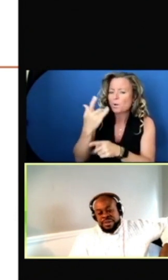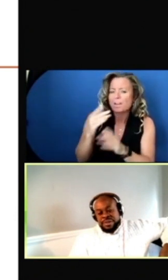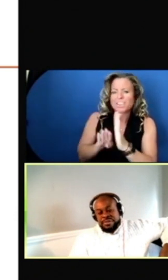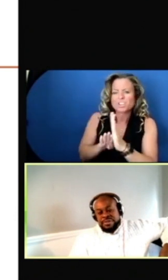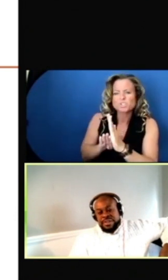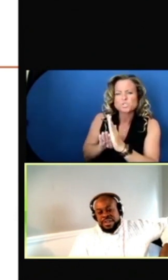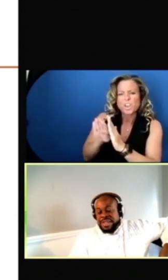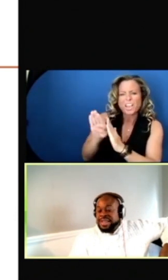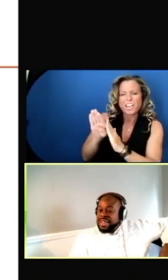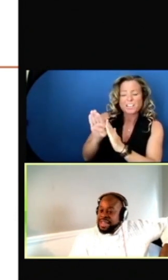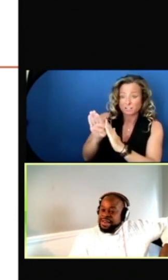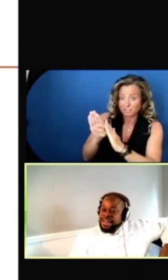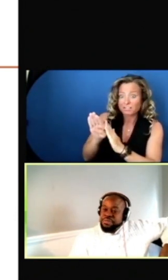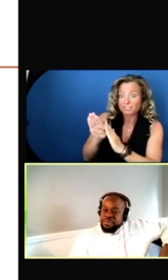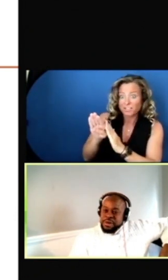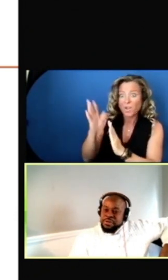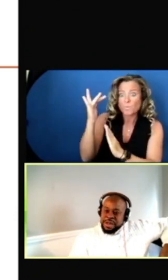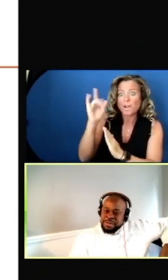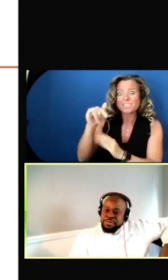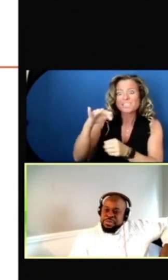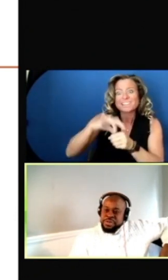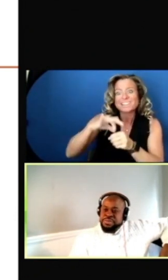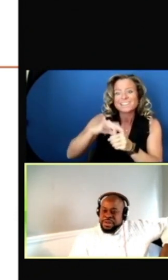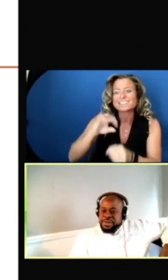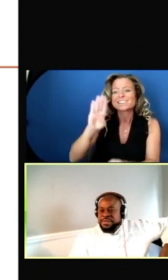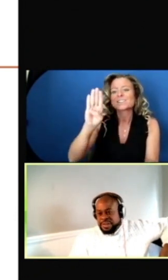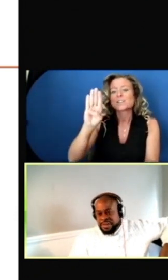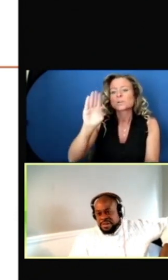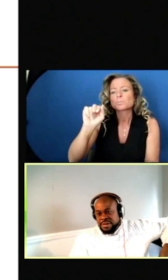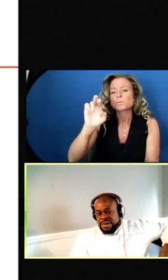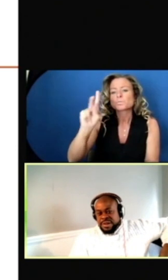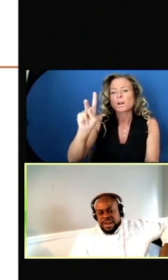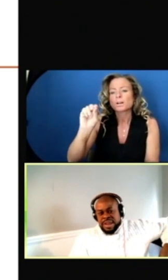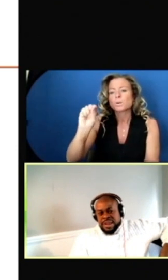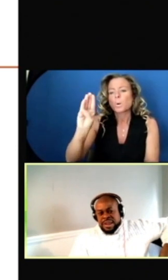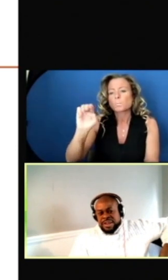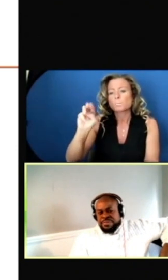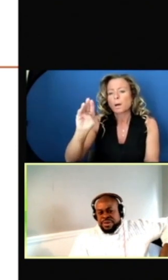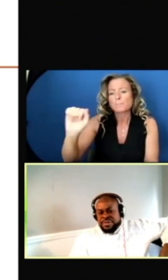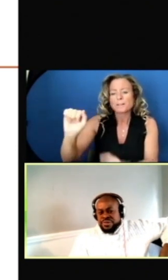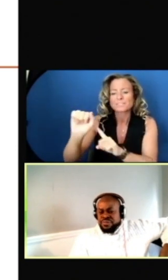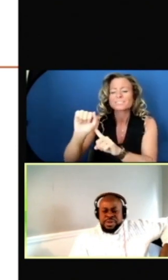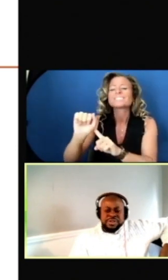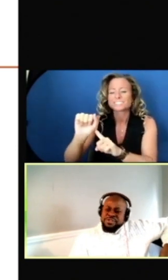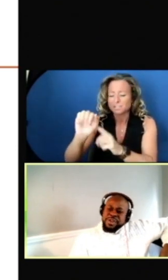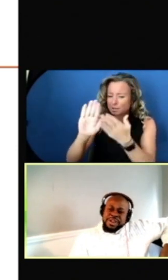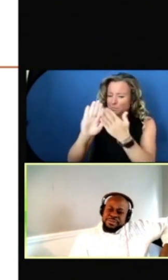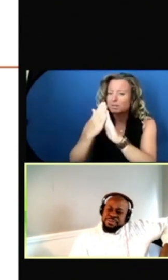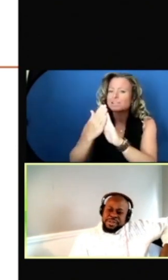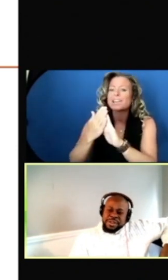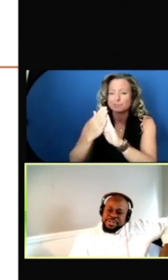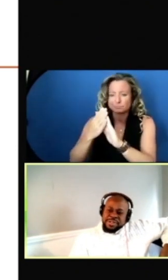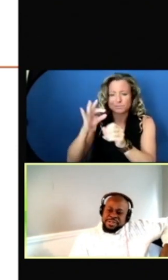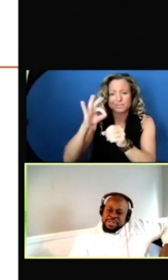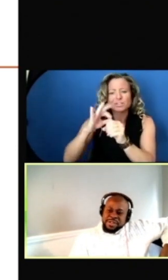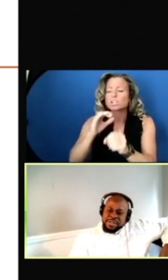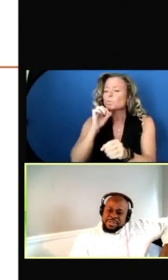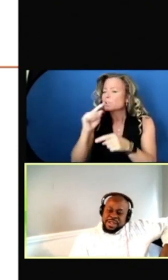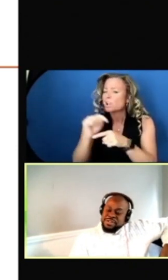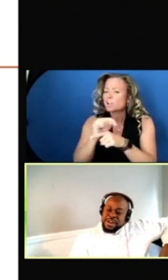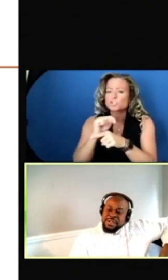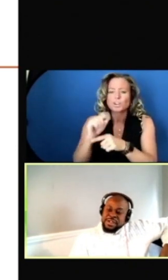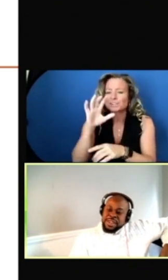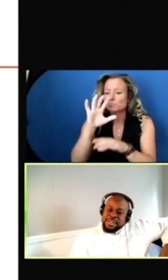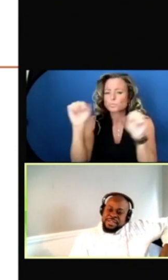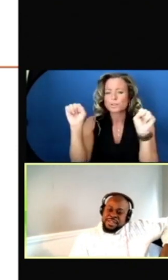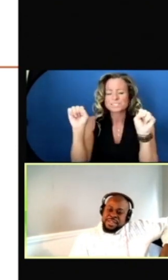reverse is because the then candidate Barack Obama was on the political scene. And as a person who wasn't trained in presidency studies,